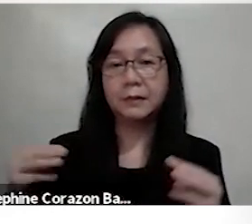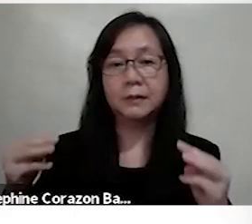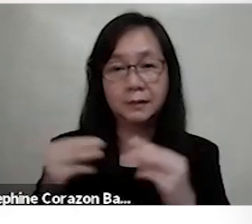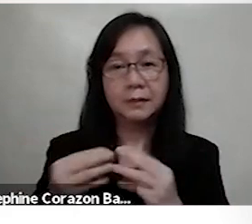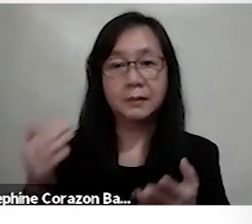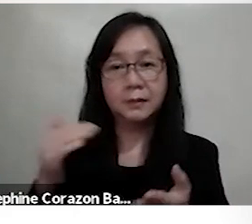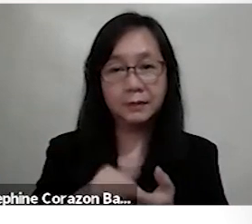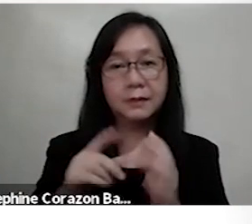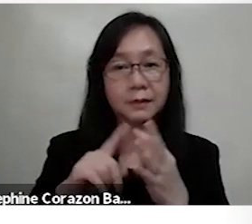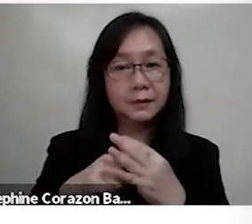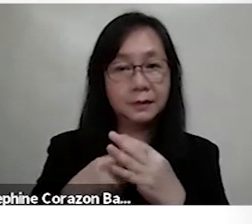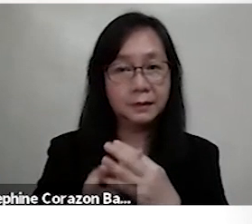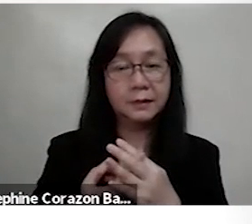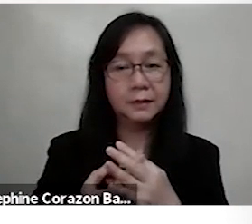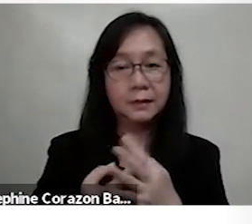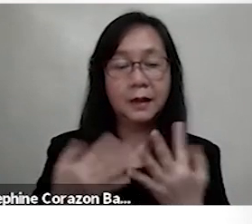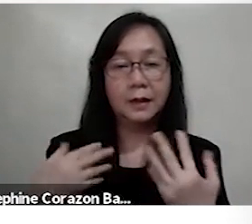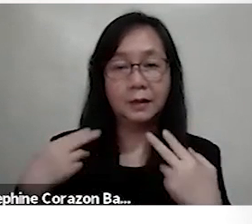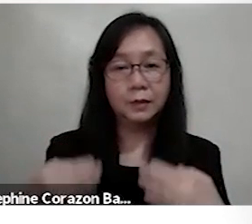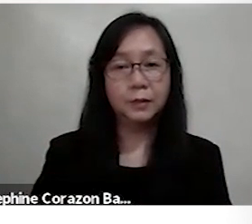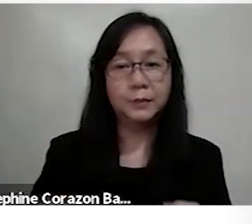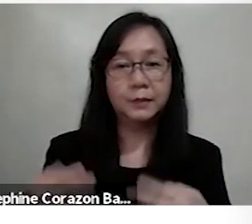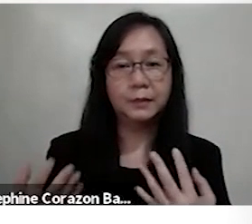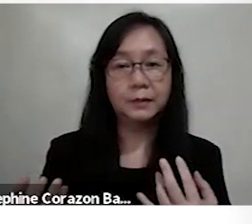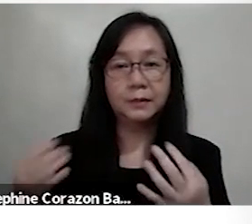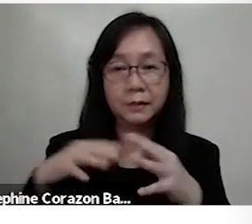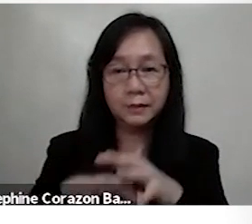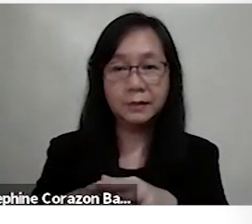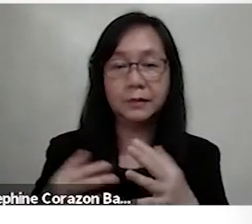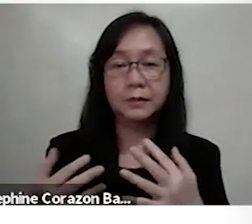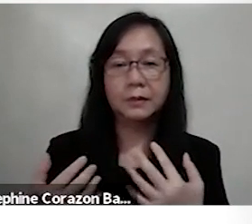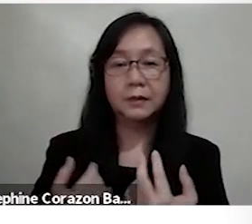report. Here we see